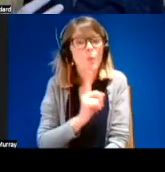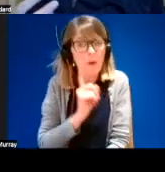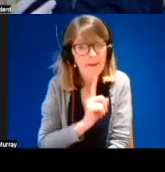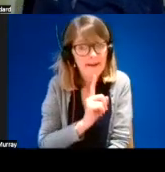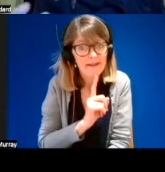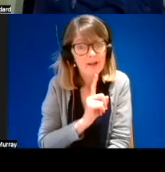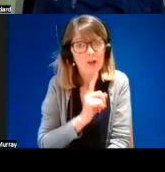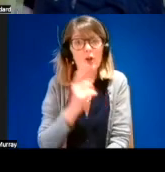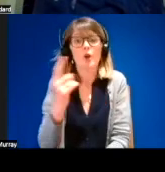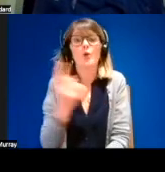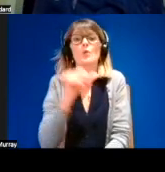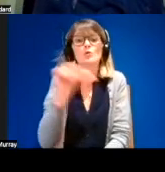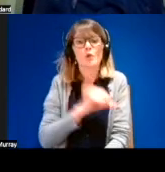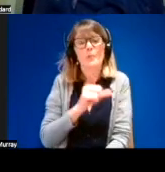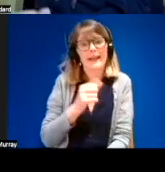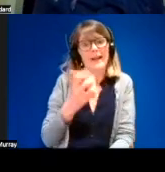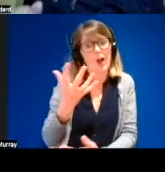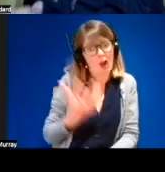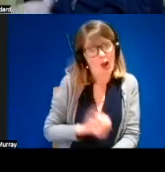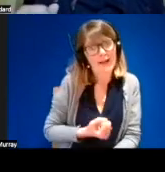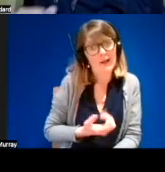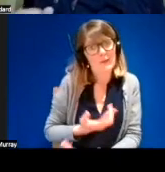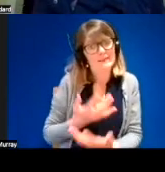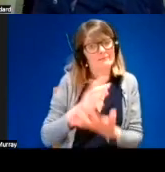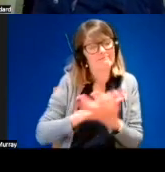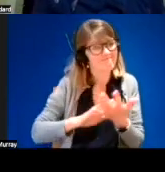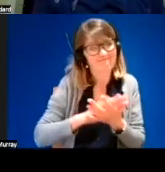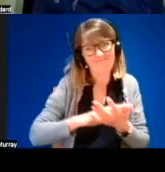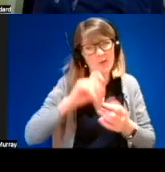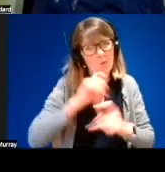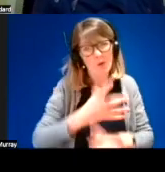who should be earning a wage, you do not get a pension.